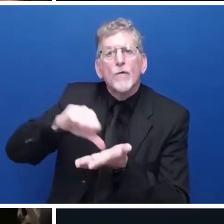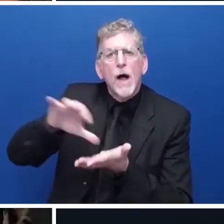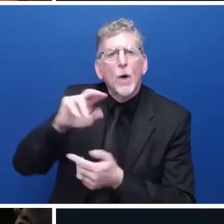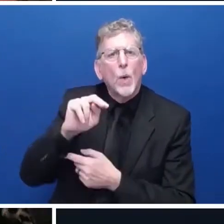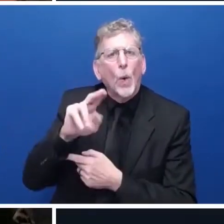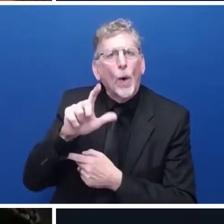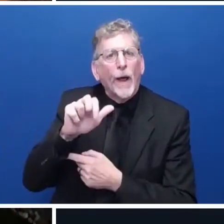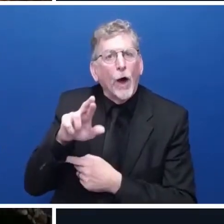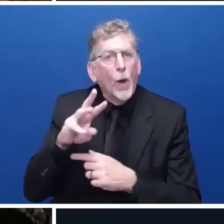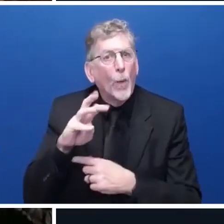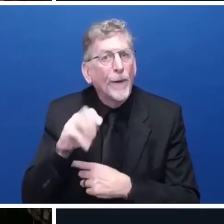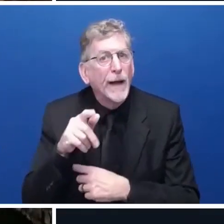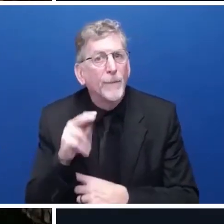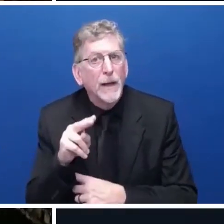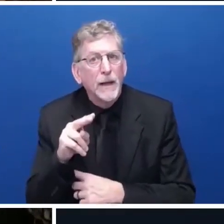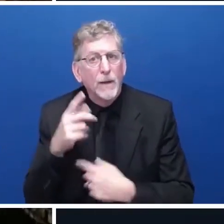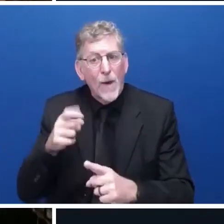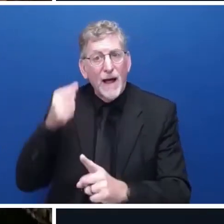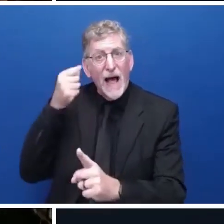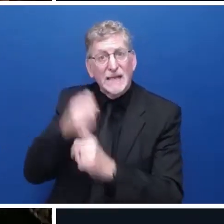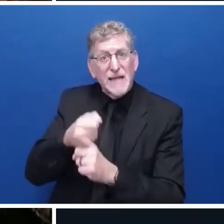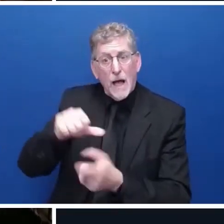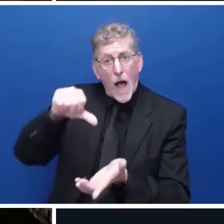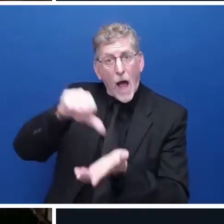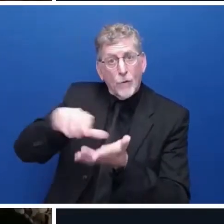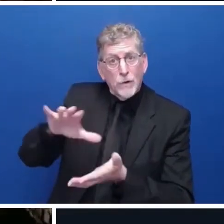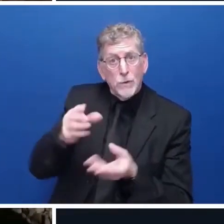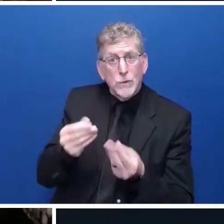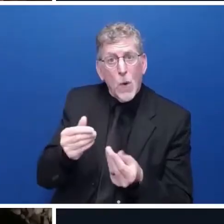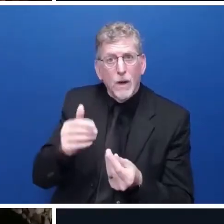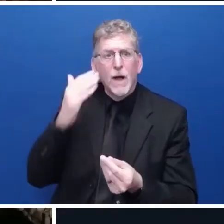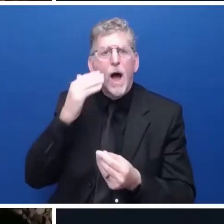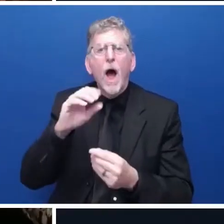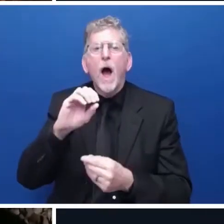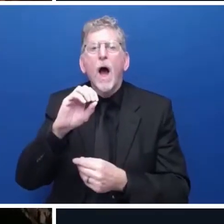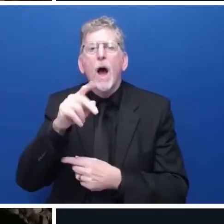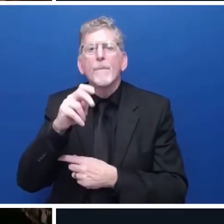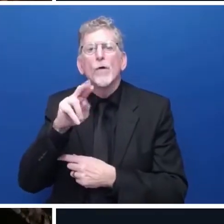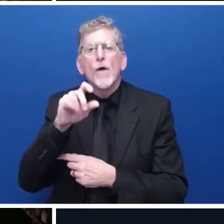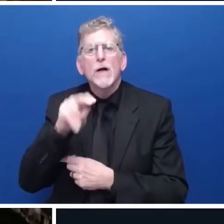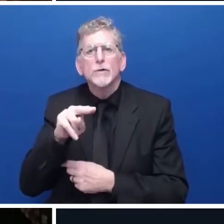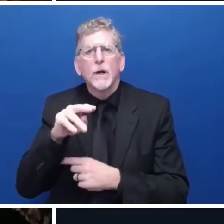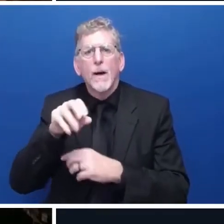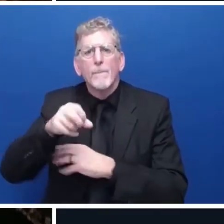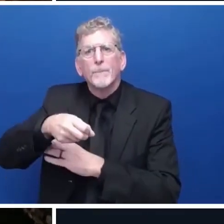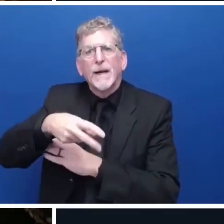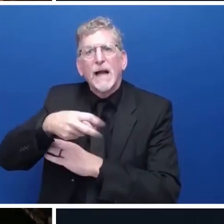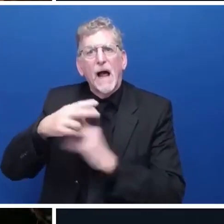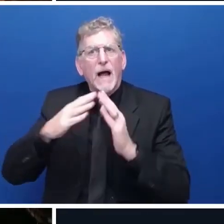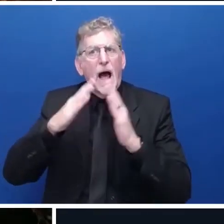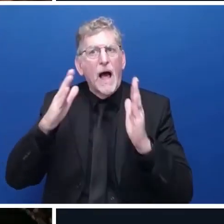Midnight Hammer.